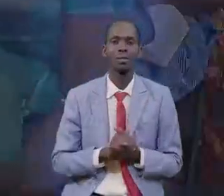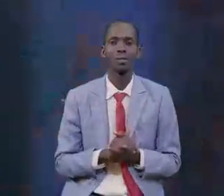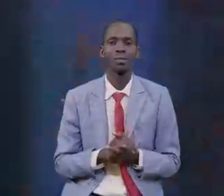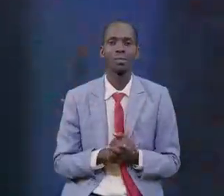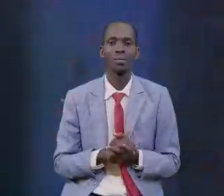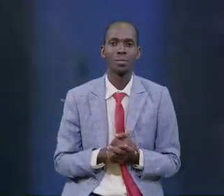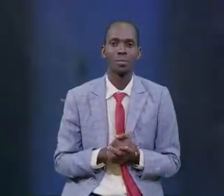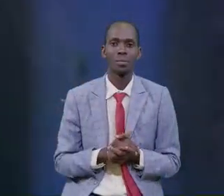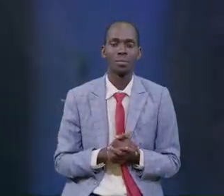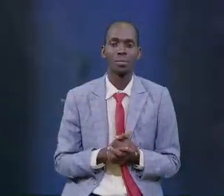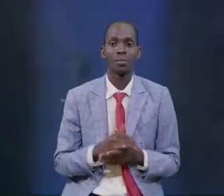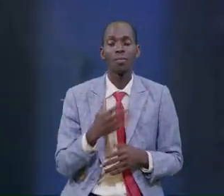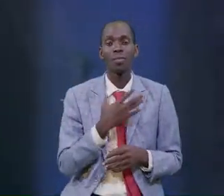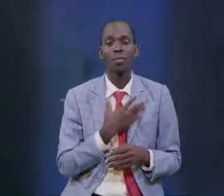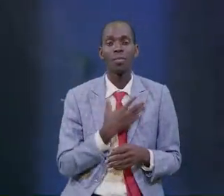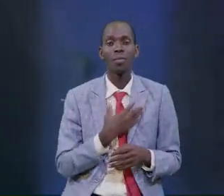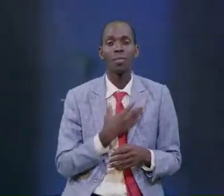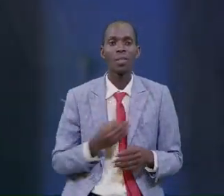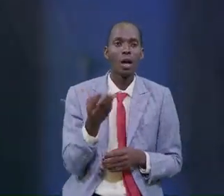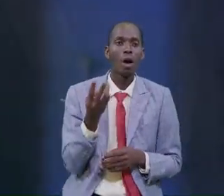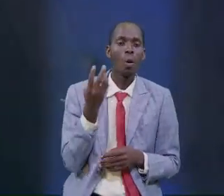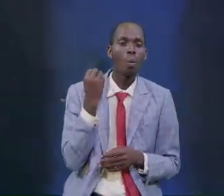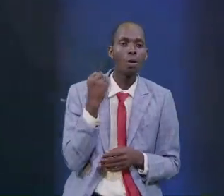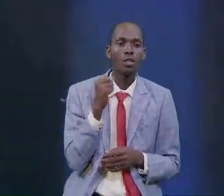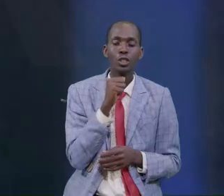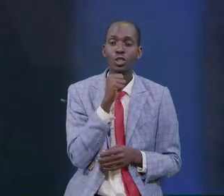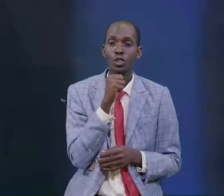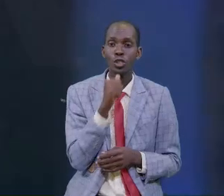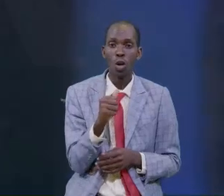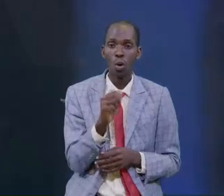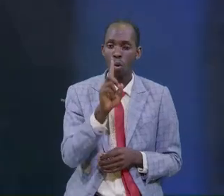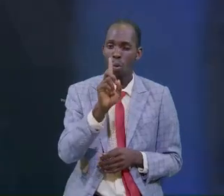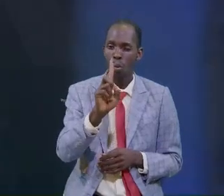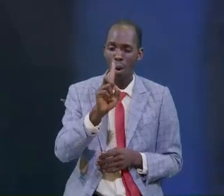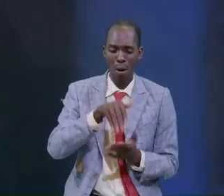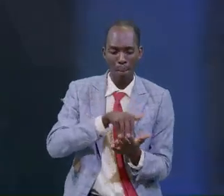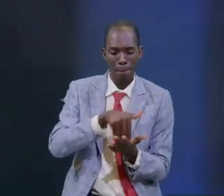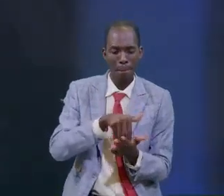And there was not one feeble person